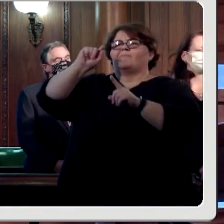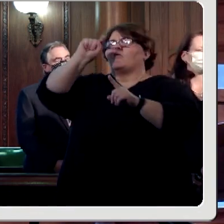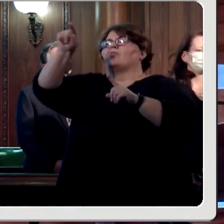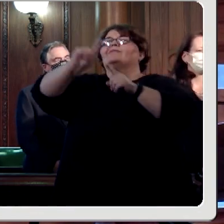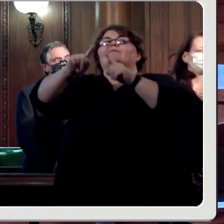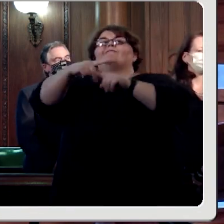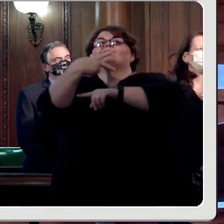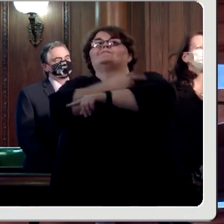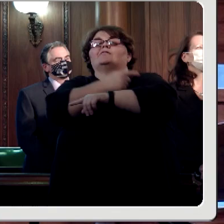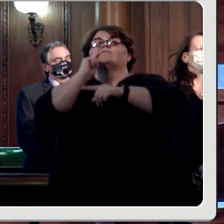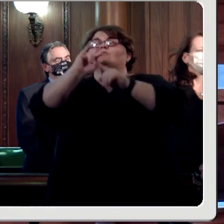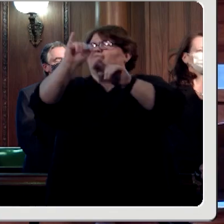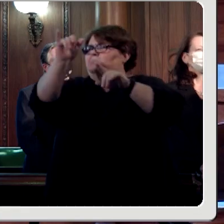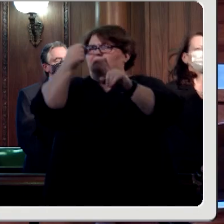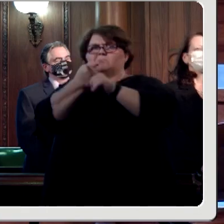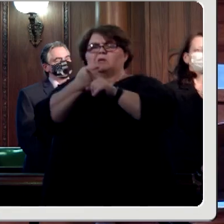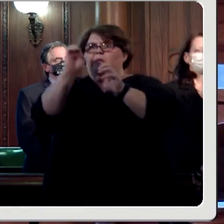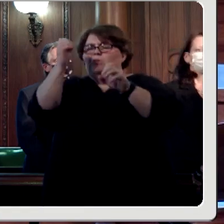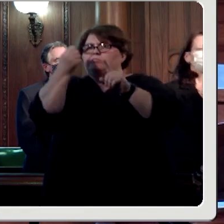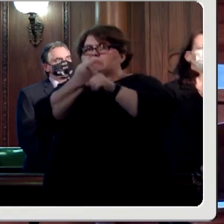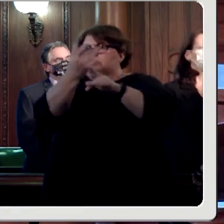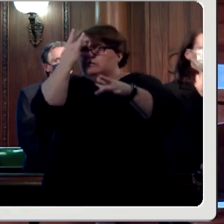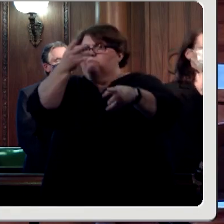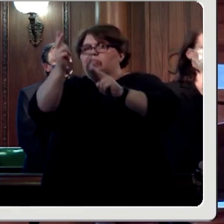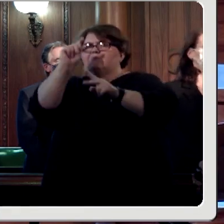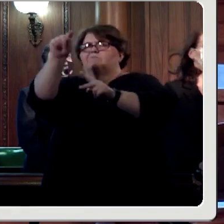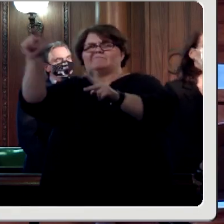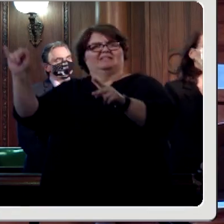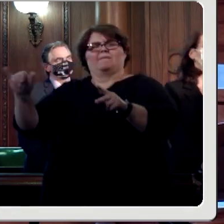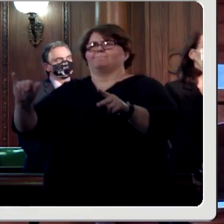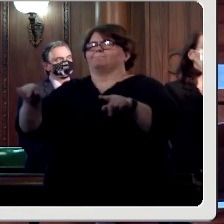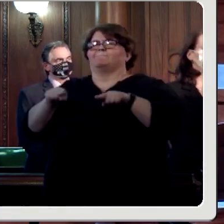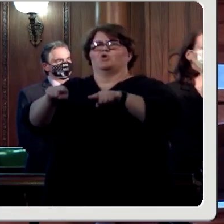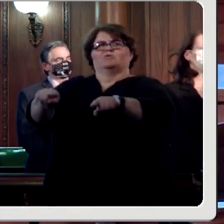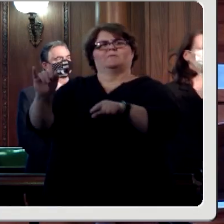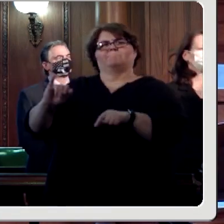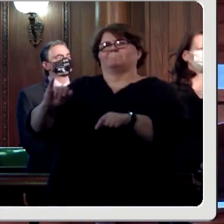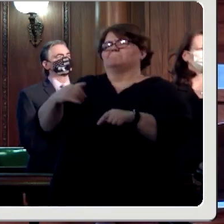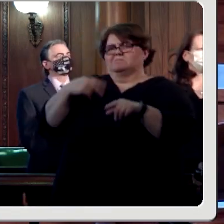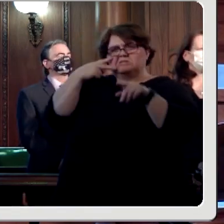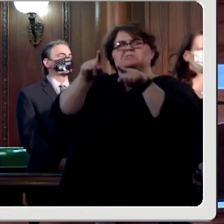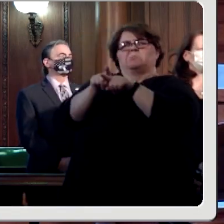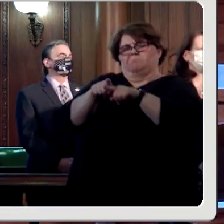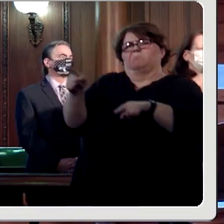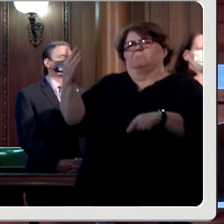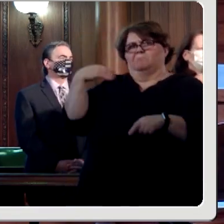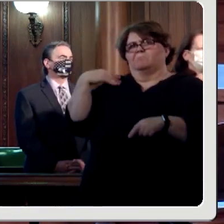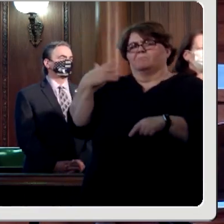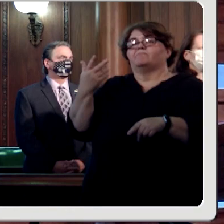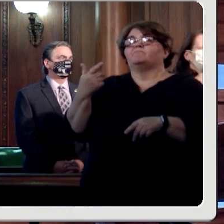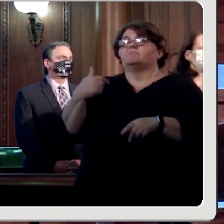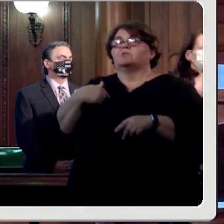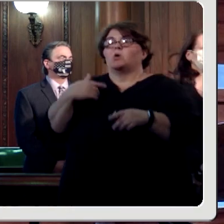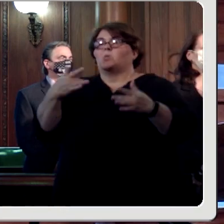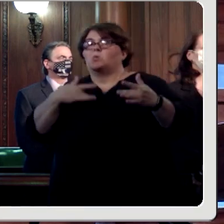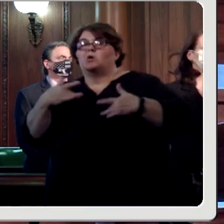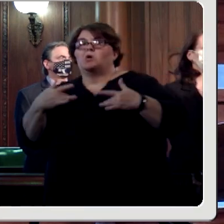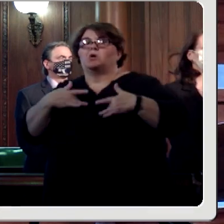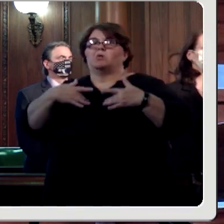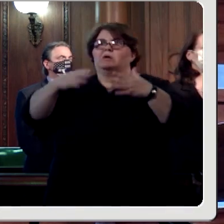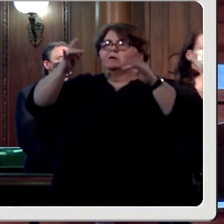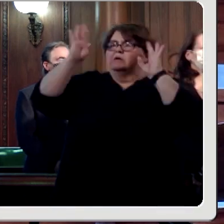something that should draw any increased concern or alarm. It is actually important that